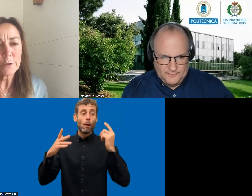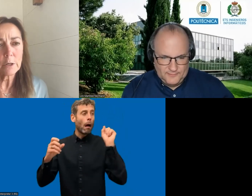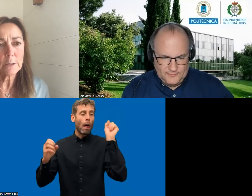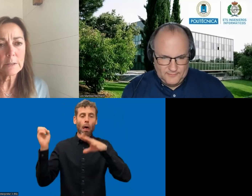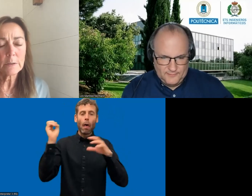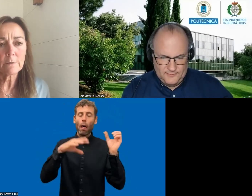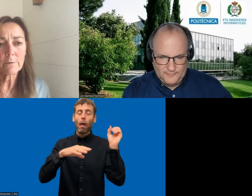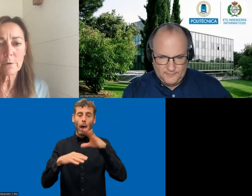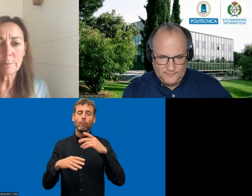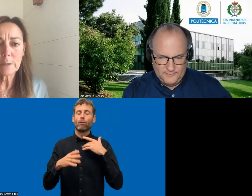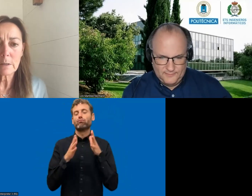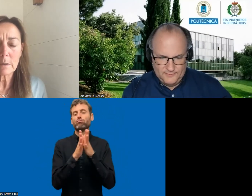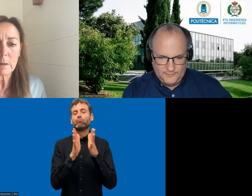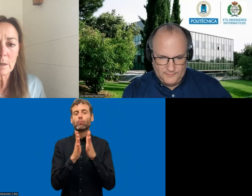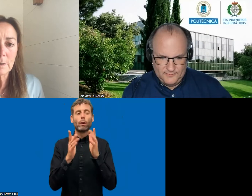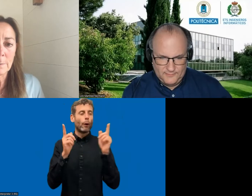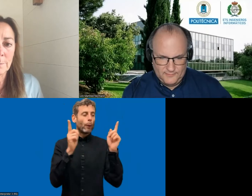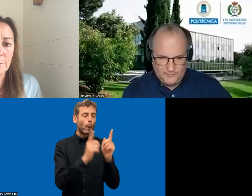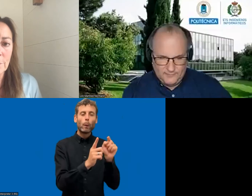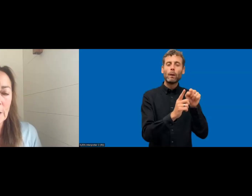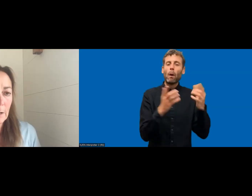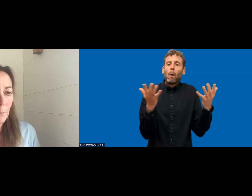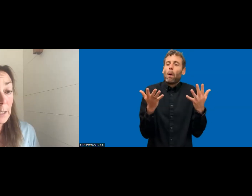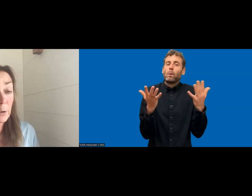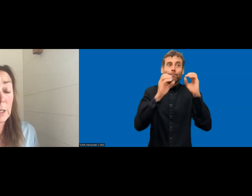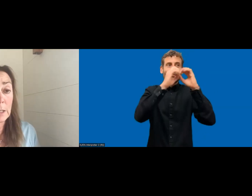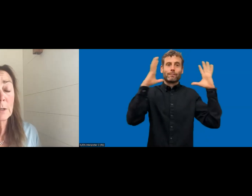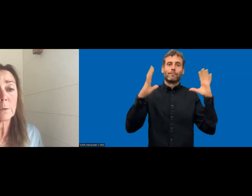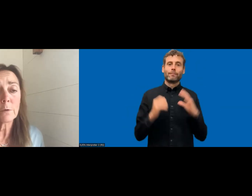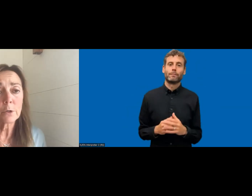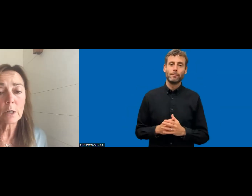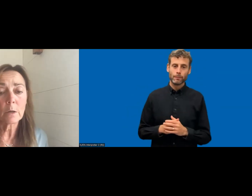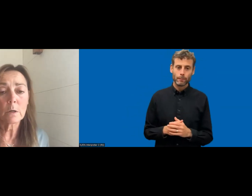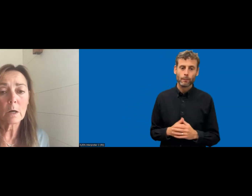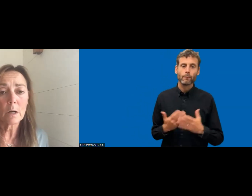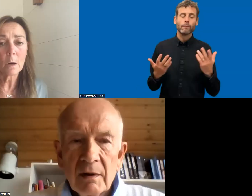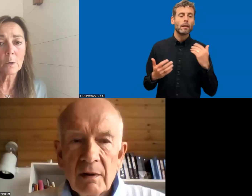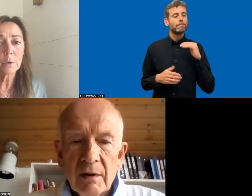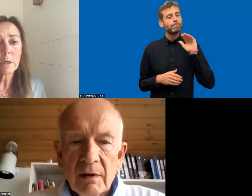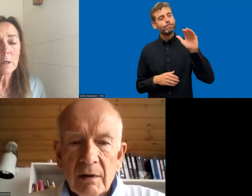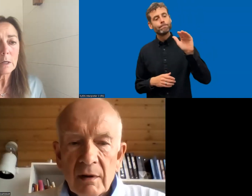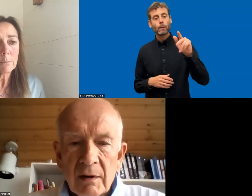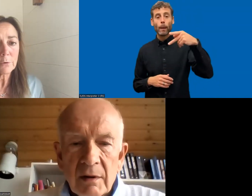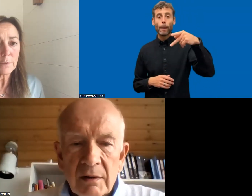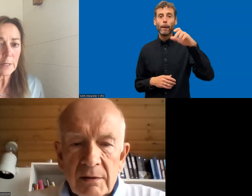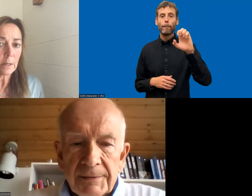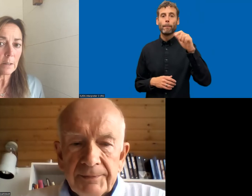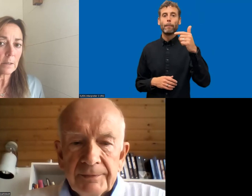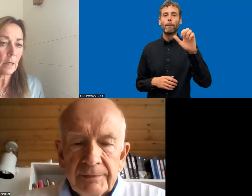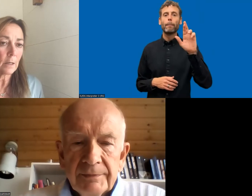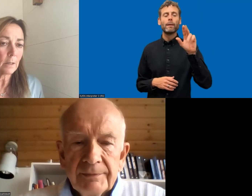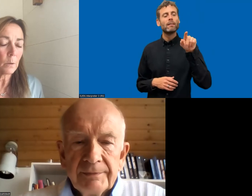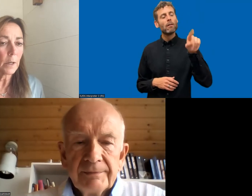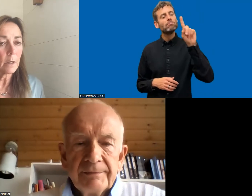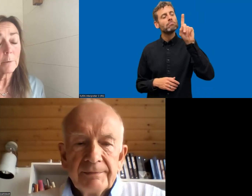to start this for Peter, for kind of really looking into the future now. How can we improve